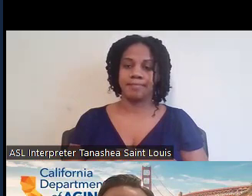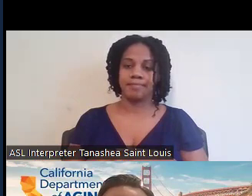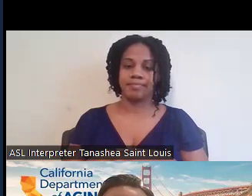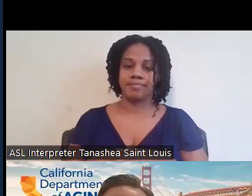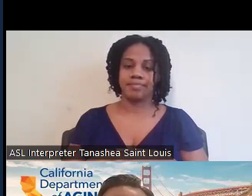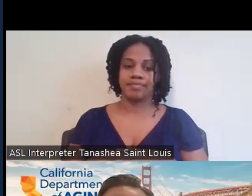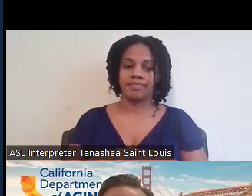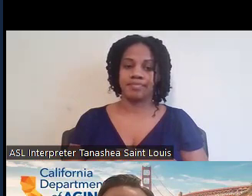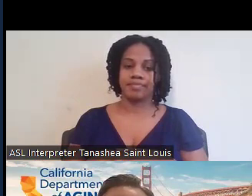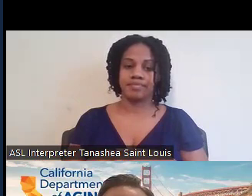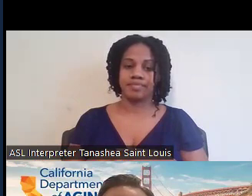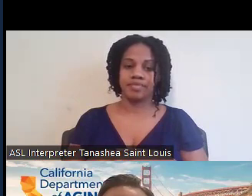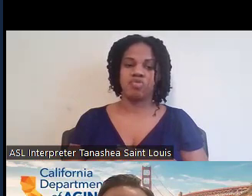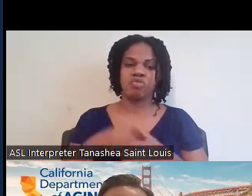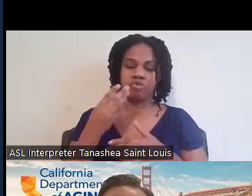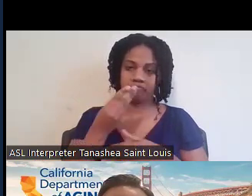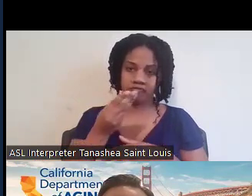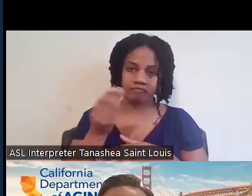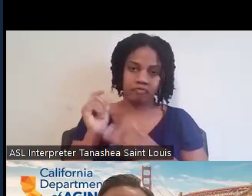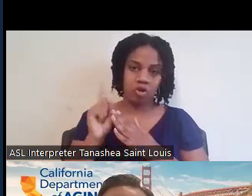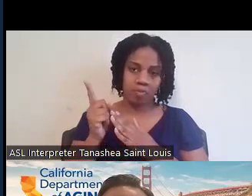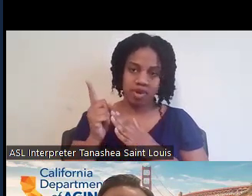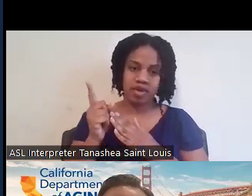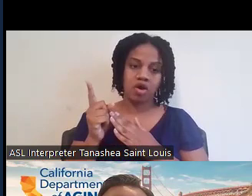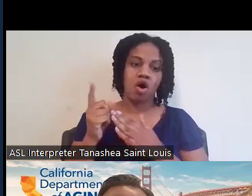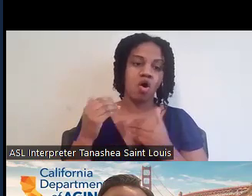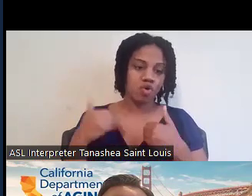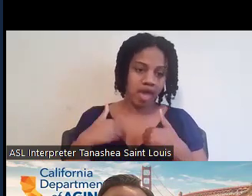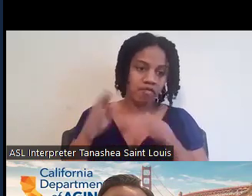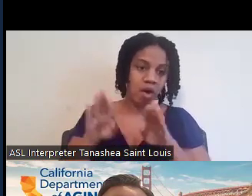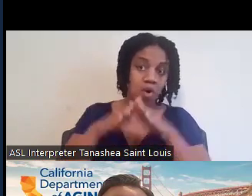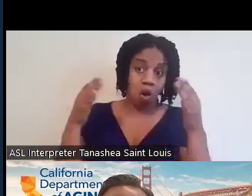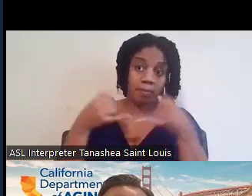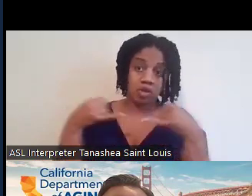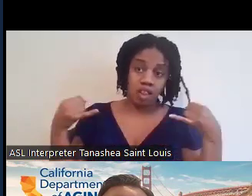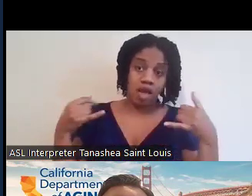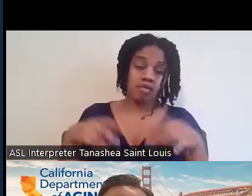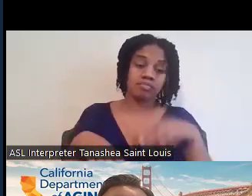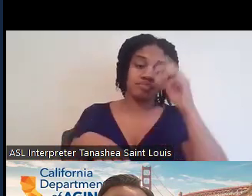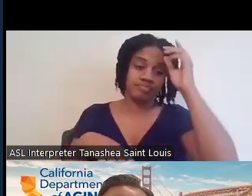We'll give it a few minutes. We have Rosemarie. I'm going to open your line.